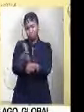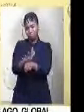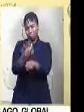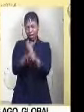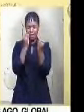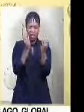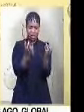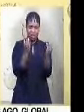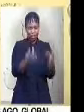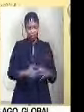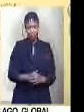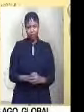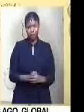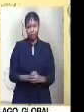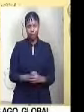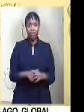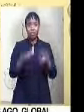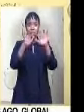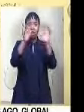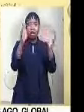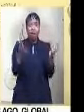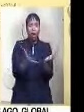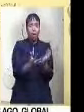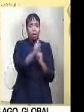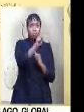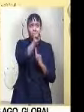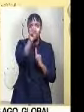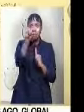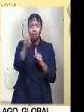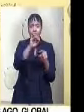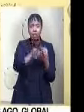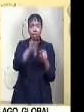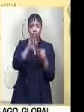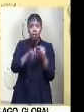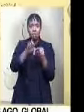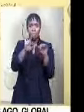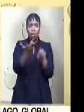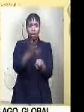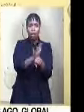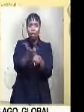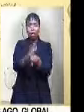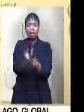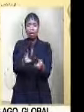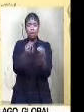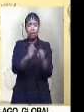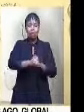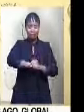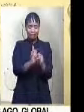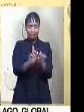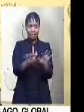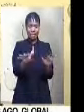The global evidence is simply overwhelming. It confirms that our